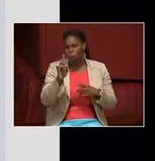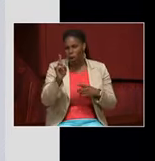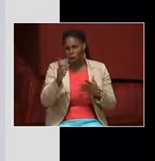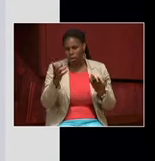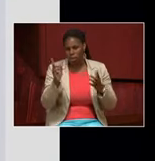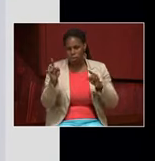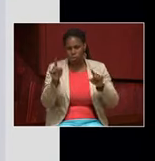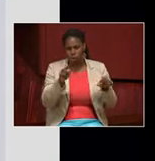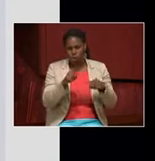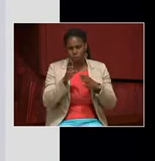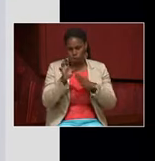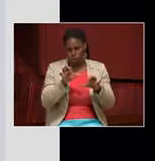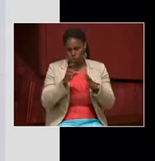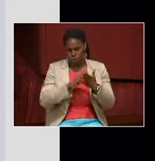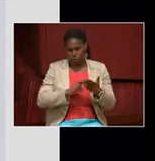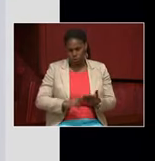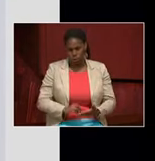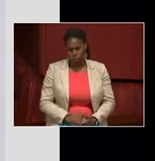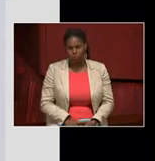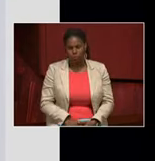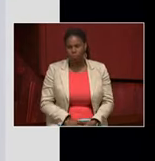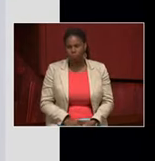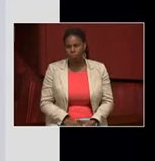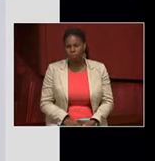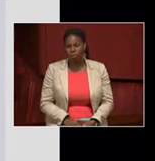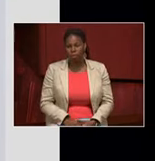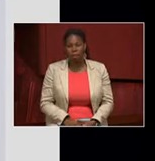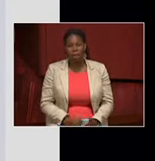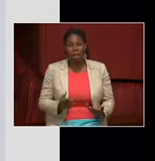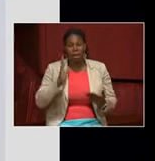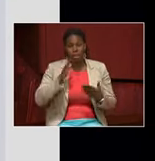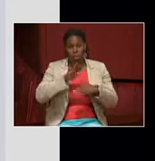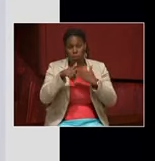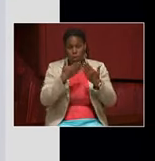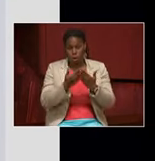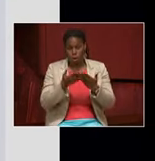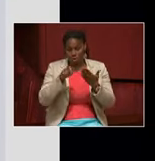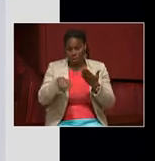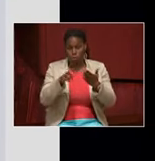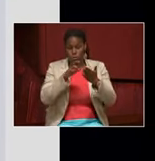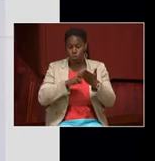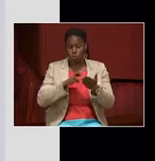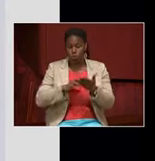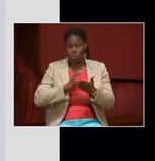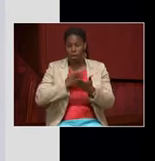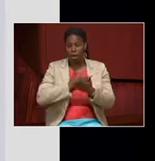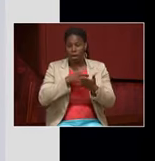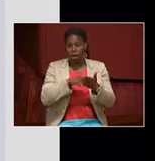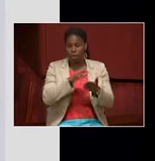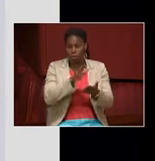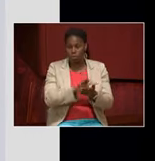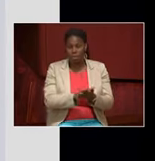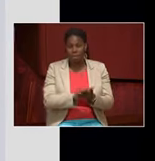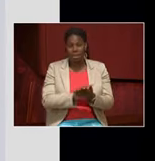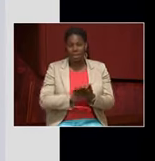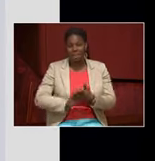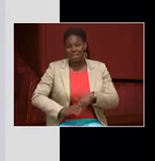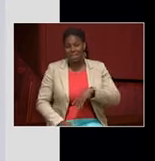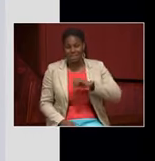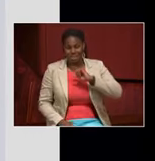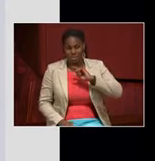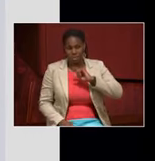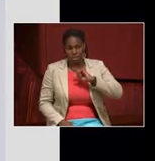research. But they're all going to lead to research our records, and that is the upper left box that